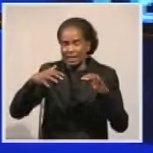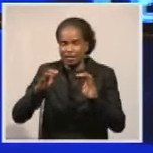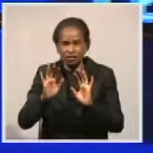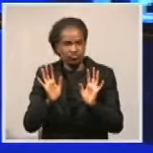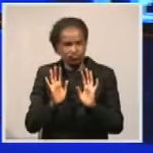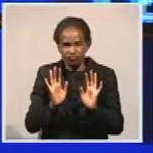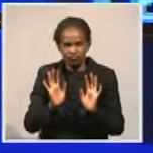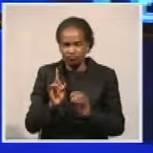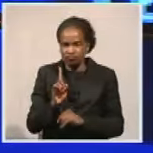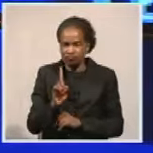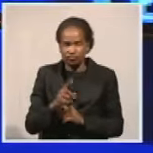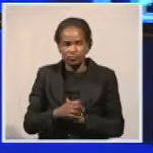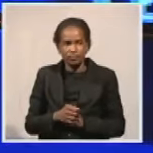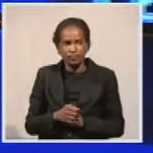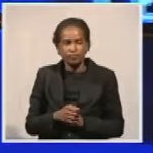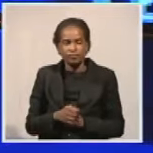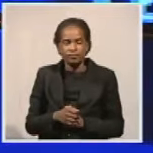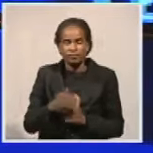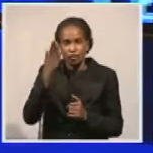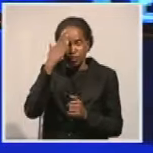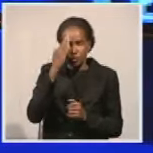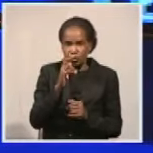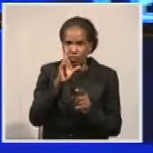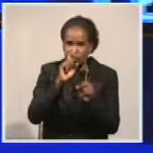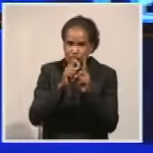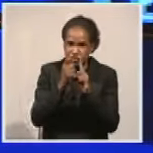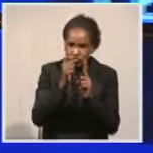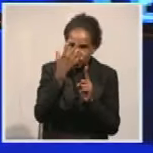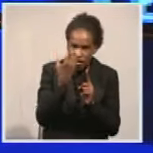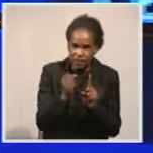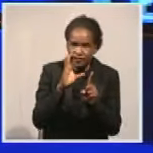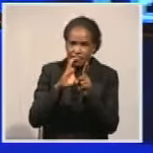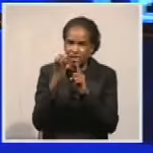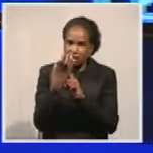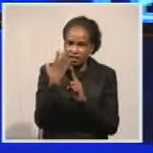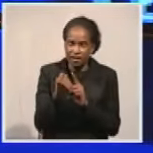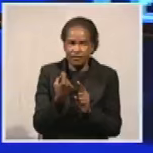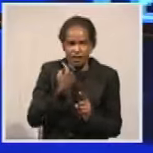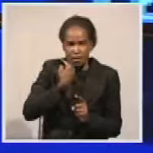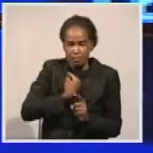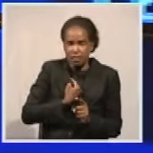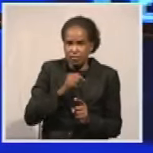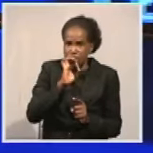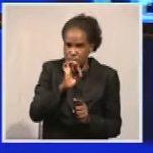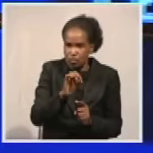Because this is a culture, this is a tradition. Each one of us came from